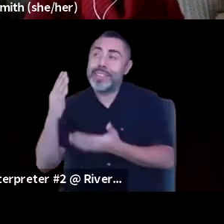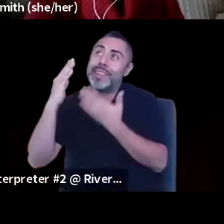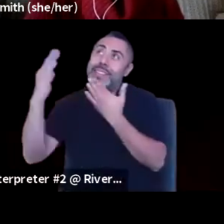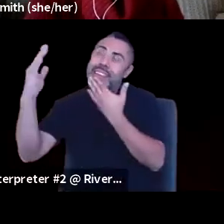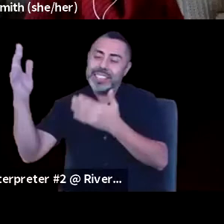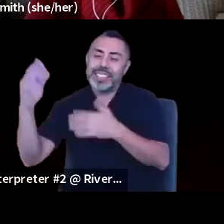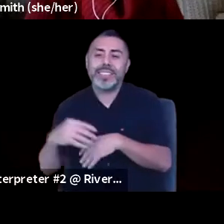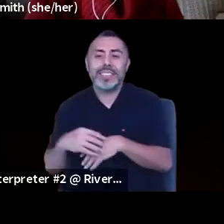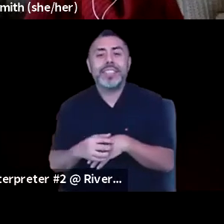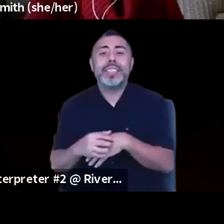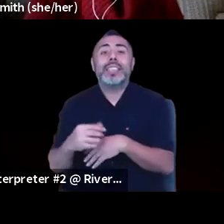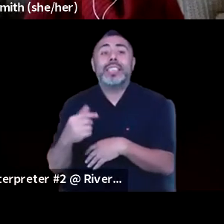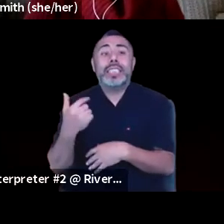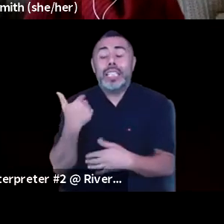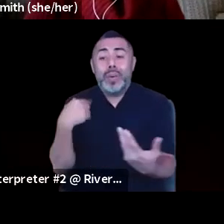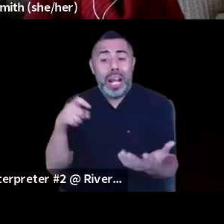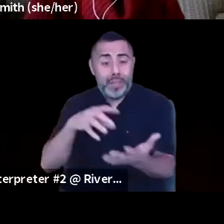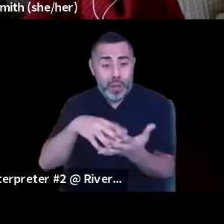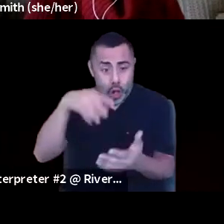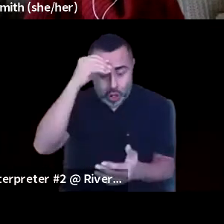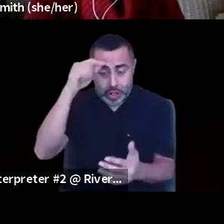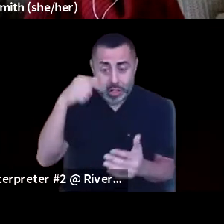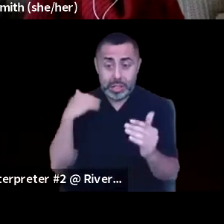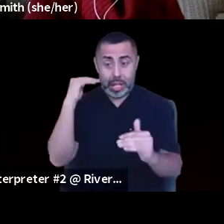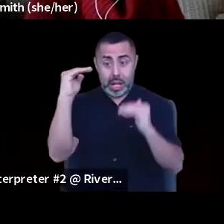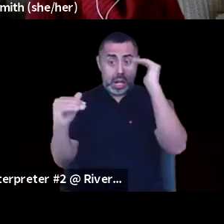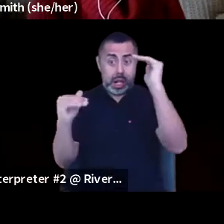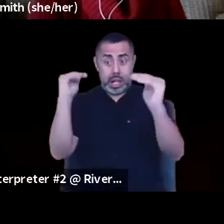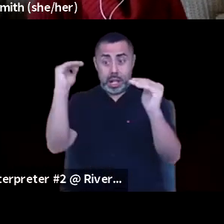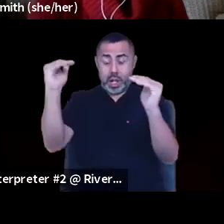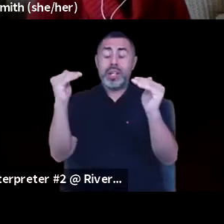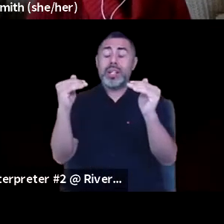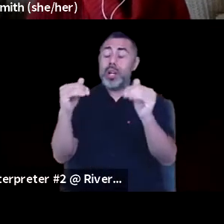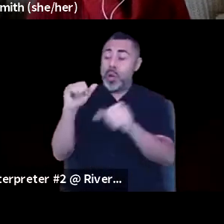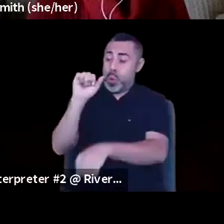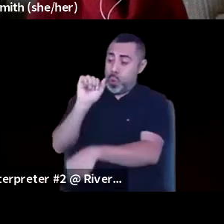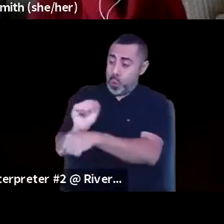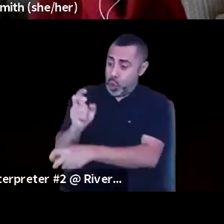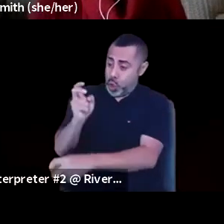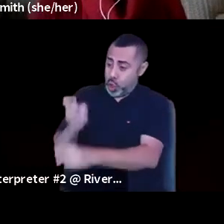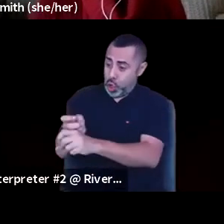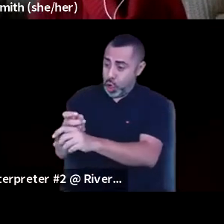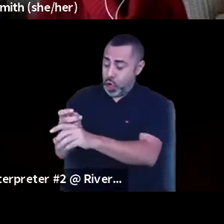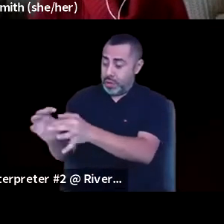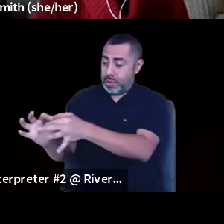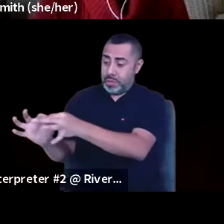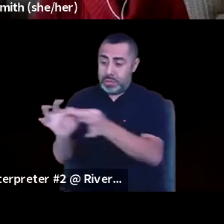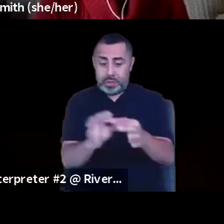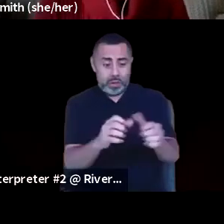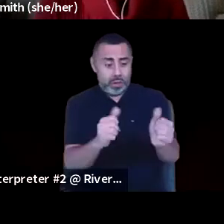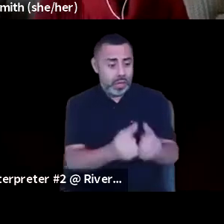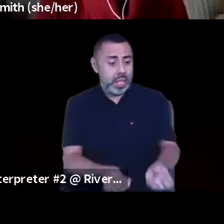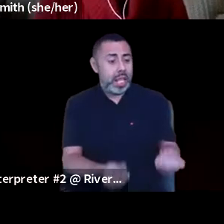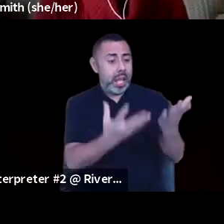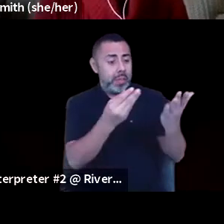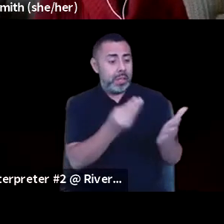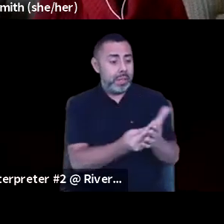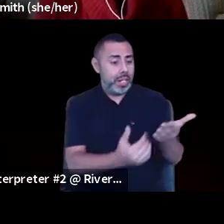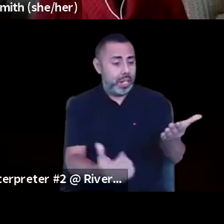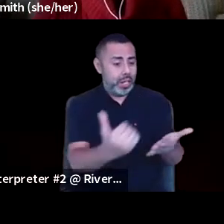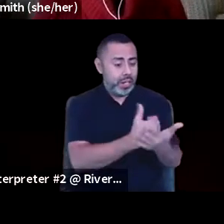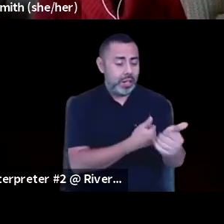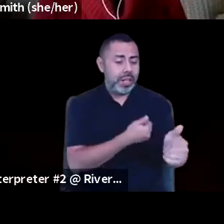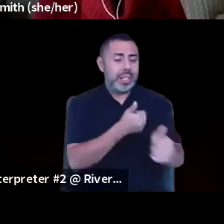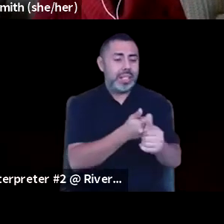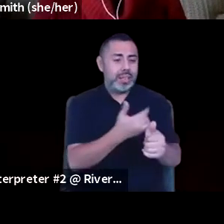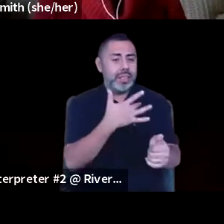working hard correlates to the amount of money earned. This kind of thinking often isolates inequitable structures, distracted and